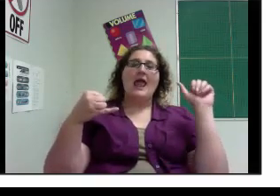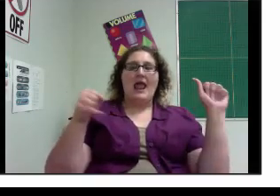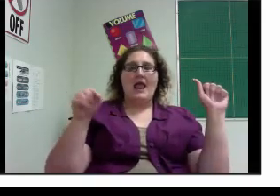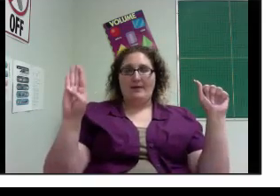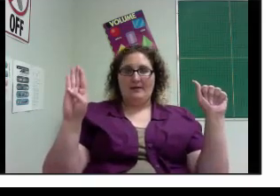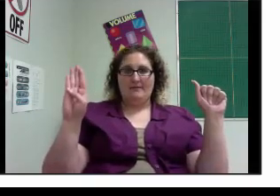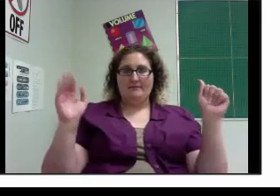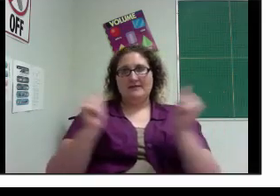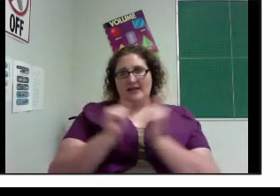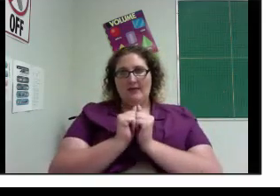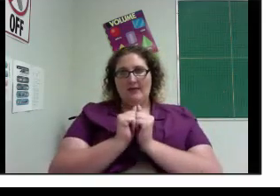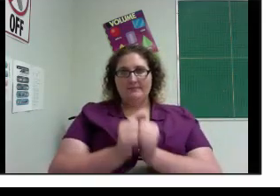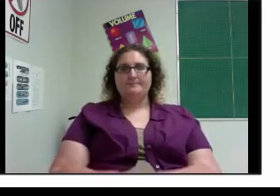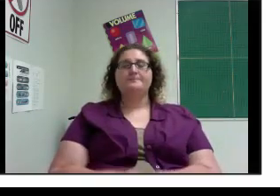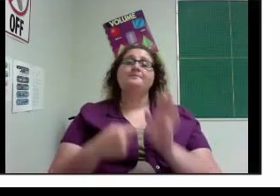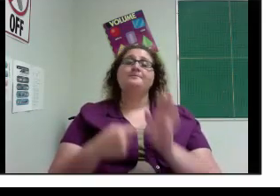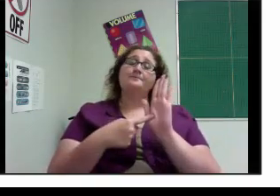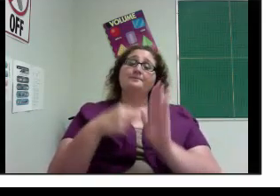AB.